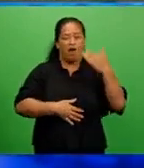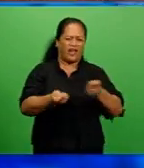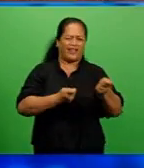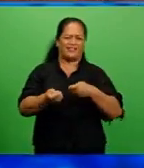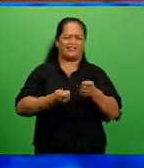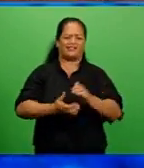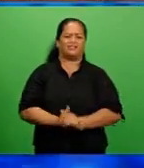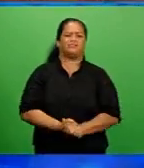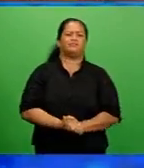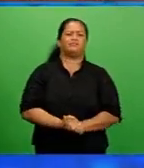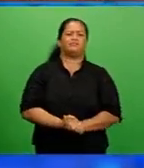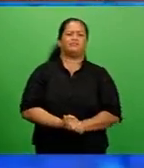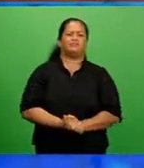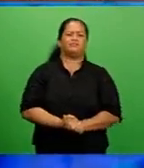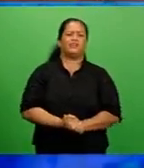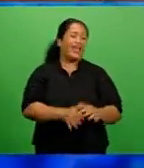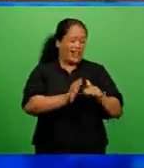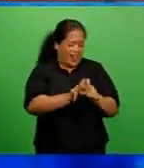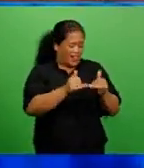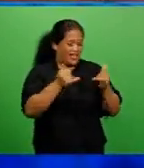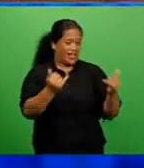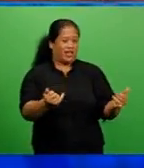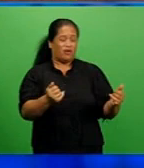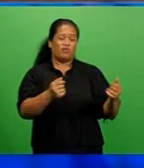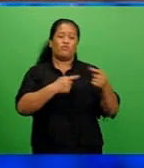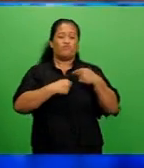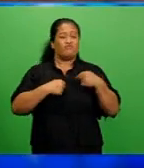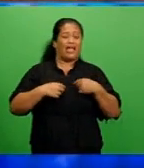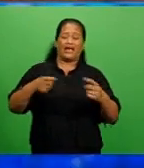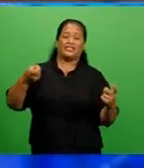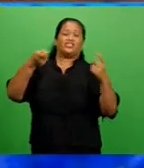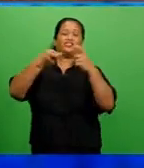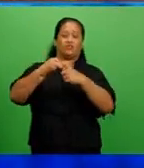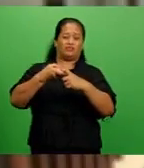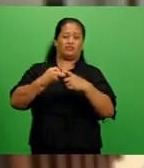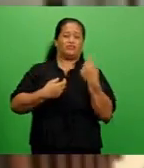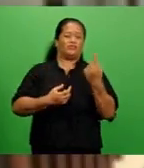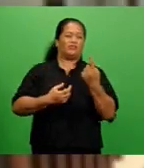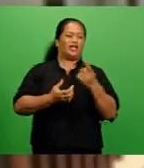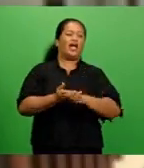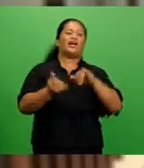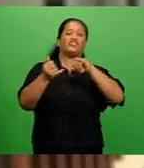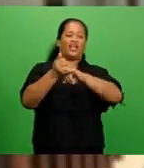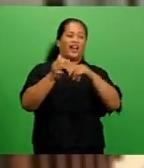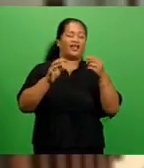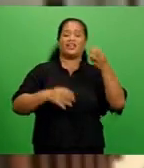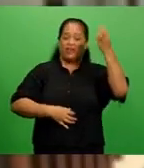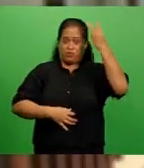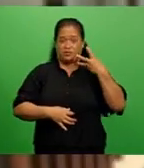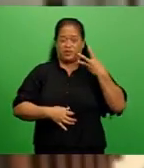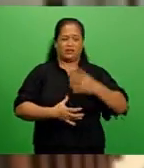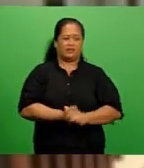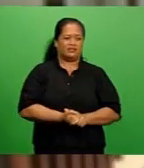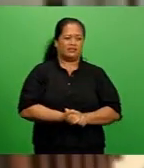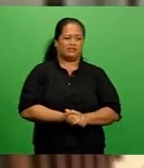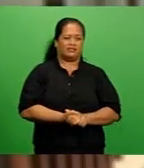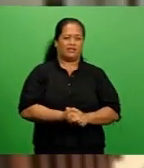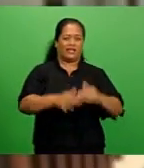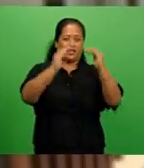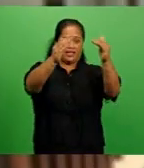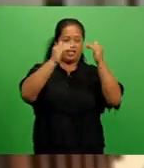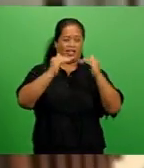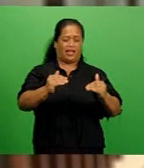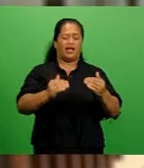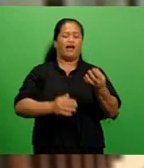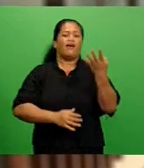empire. And now we join Sharon with the latest from the money market. A total of 48,000 shares